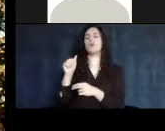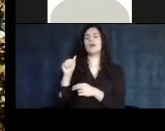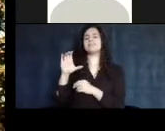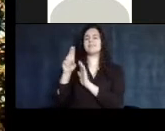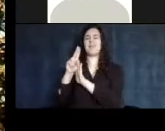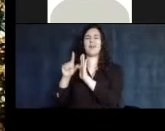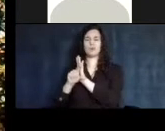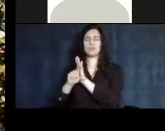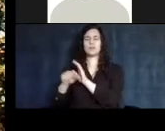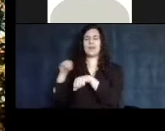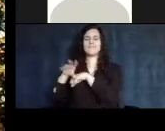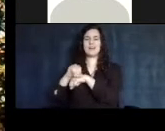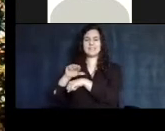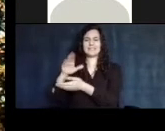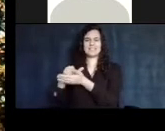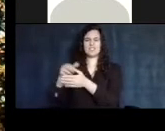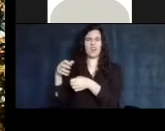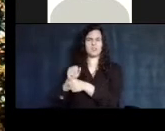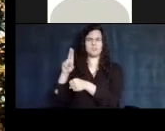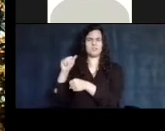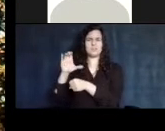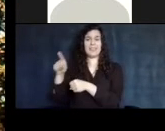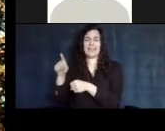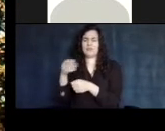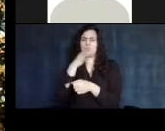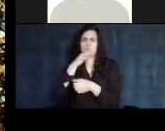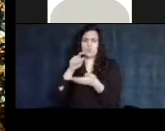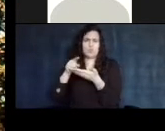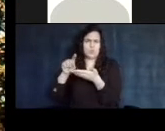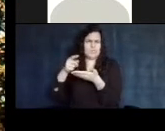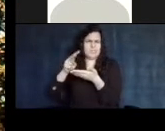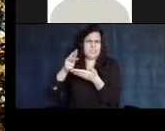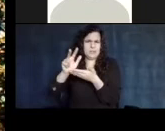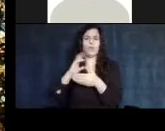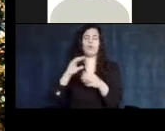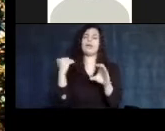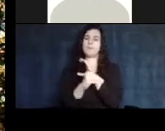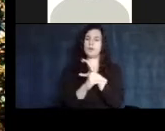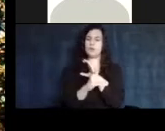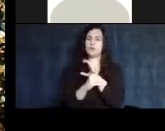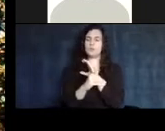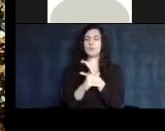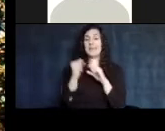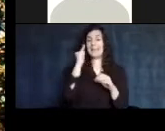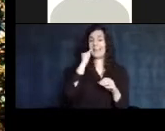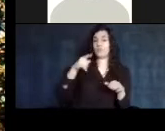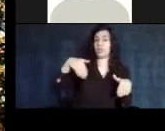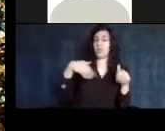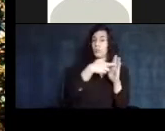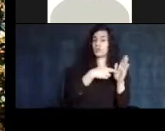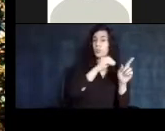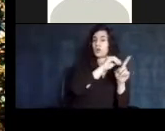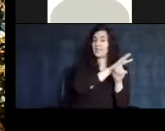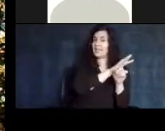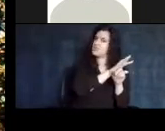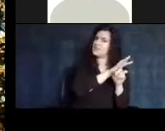an email to you within the next few weeks if you're registered for orientation. If you have not registered yet, a couple weeks after